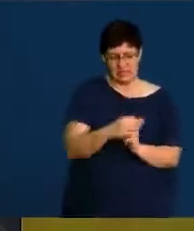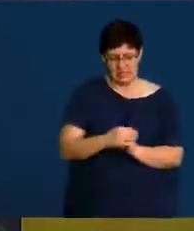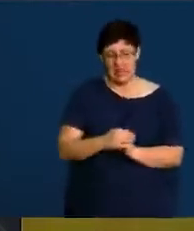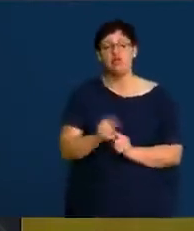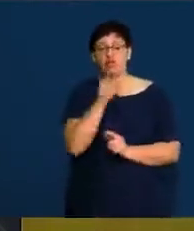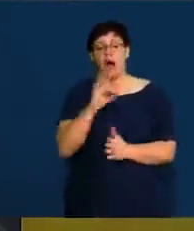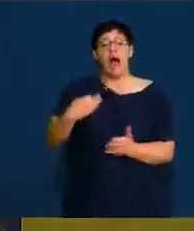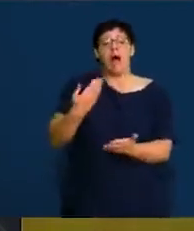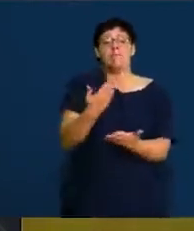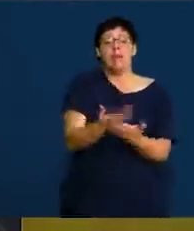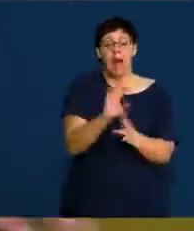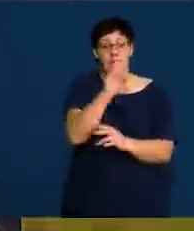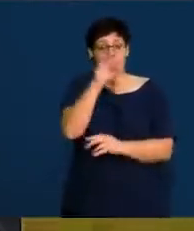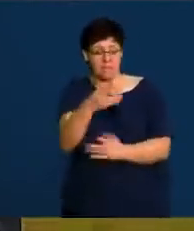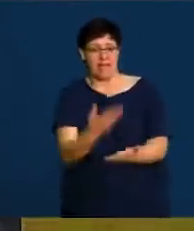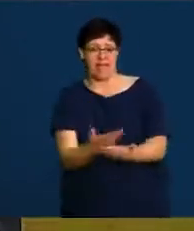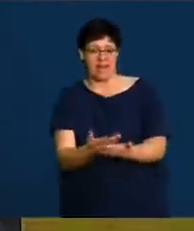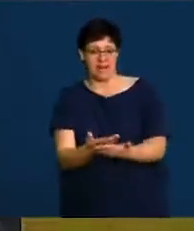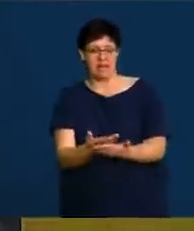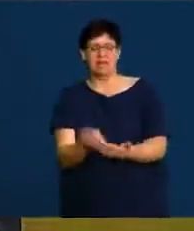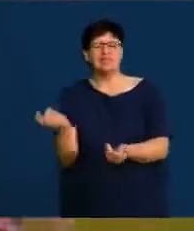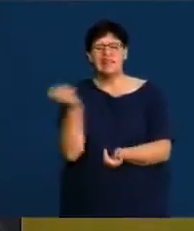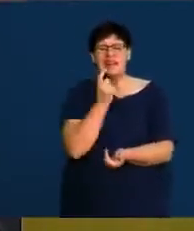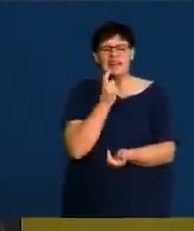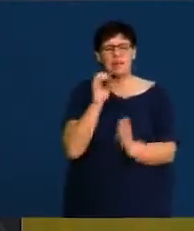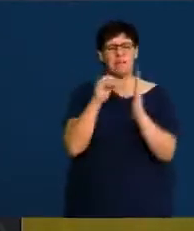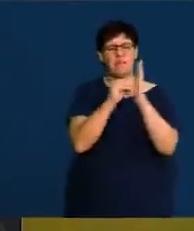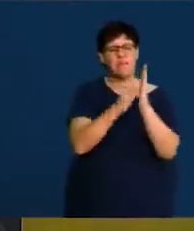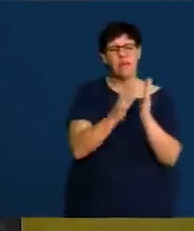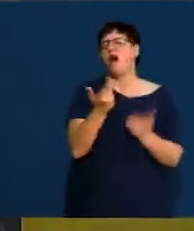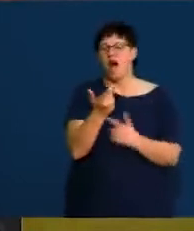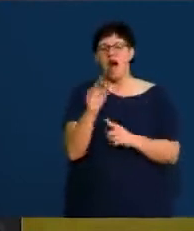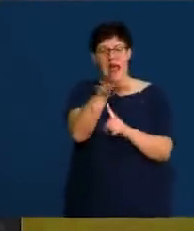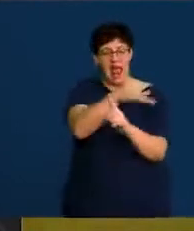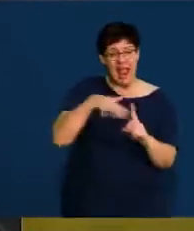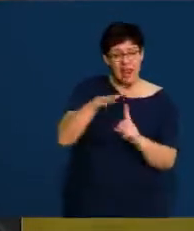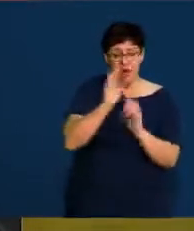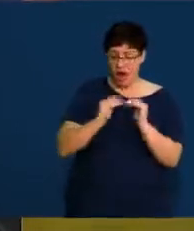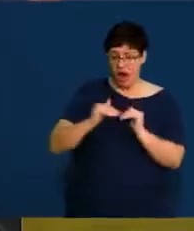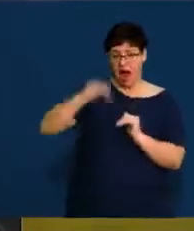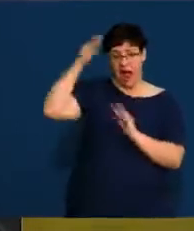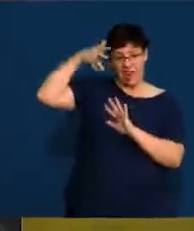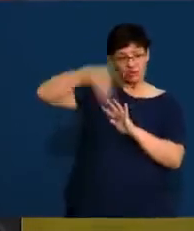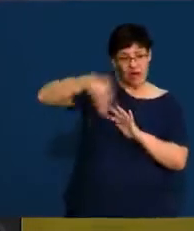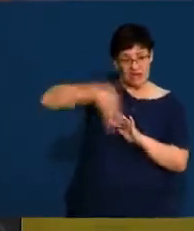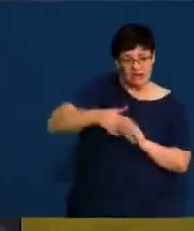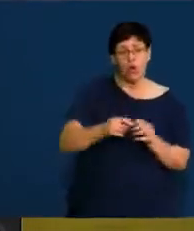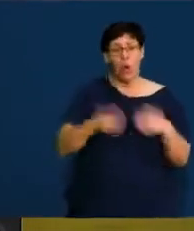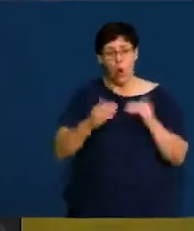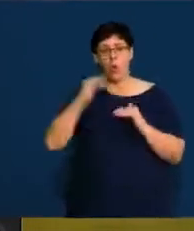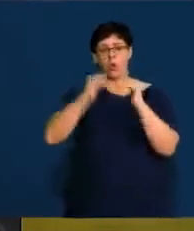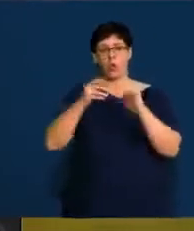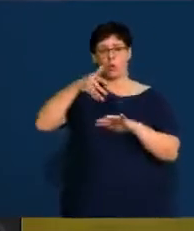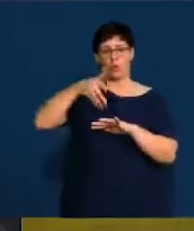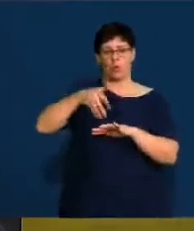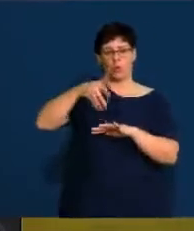to apply it onto a map. And simply put, this is about whether the area is a high drainage density or a low